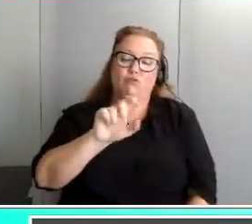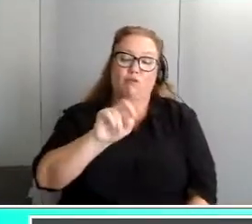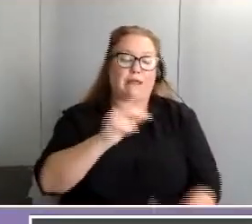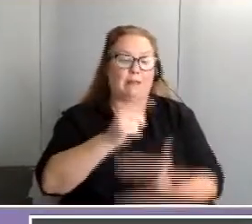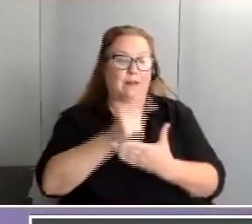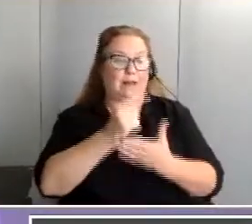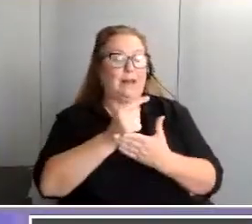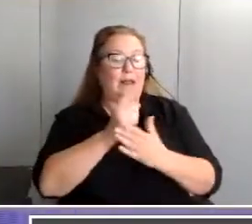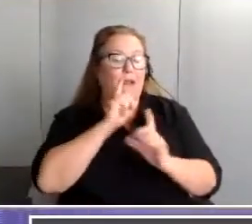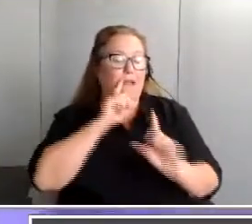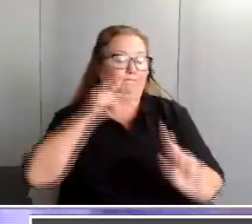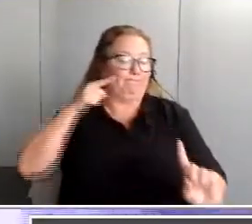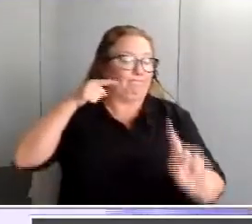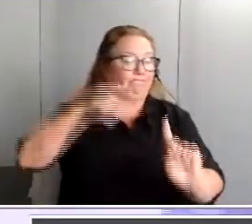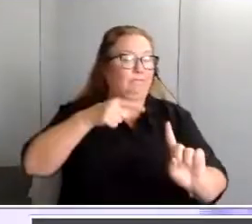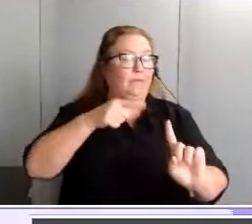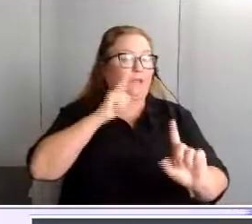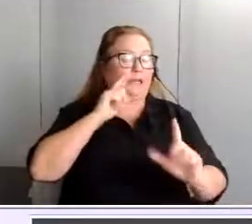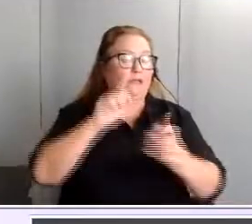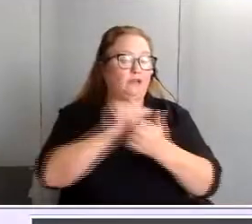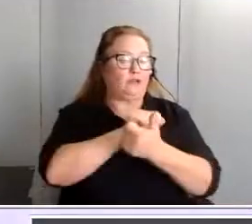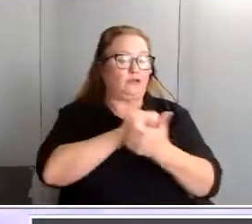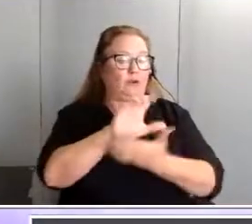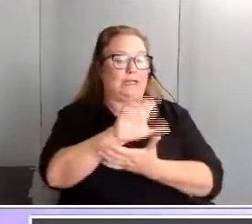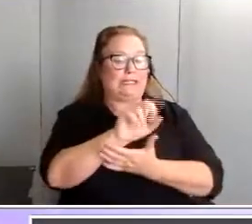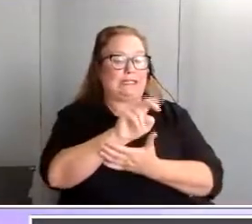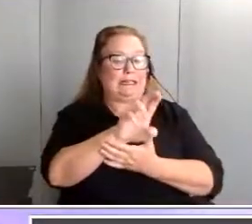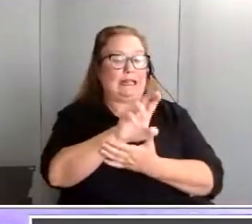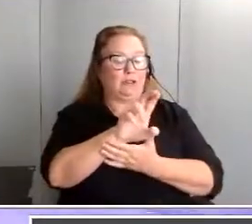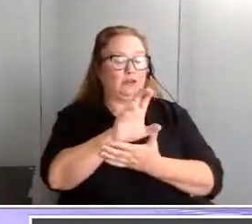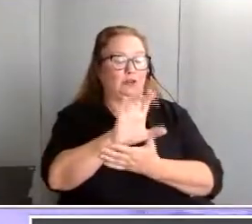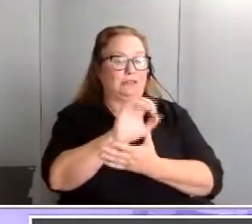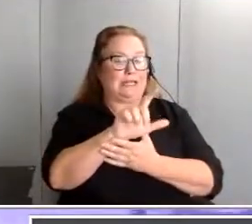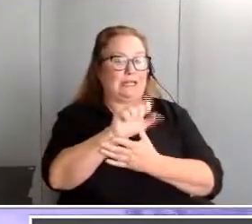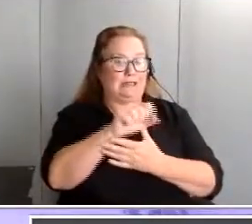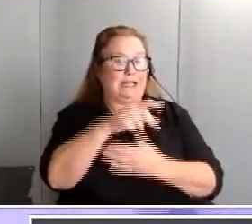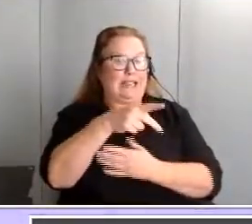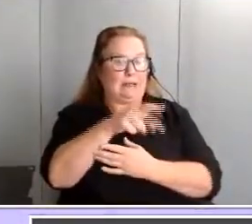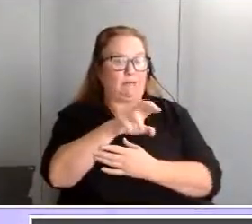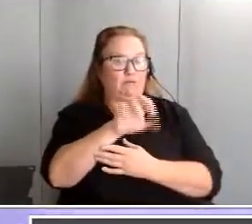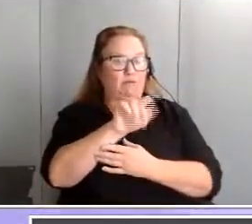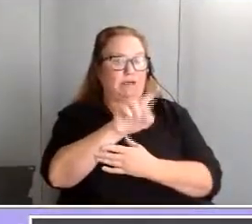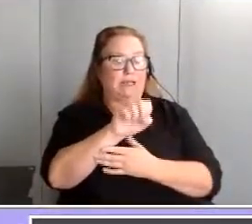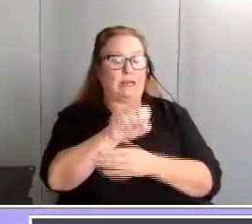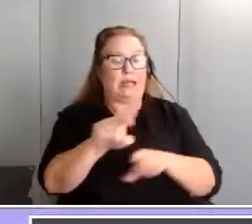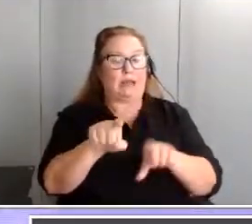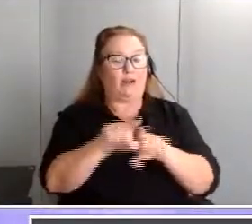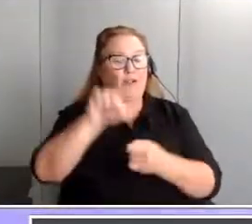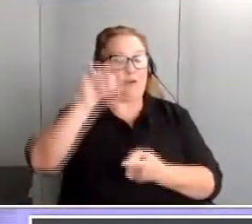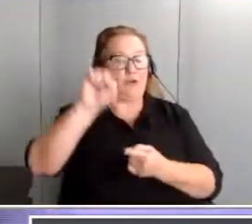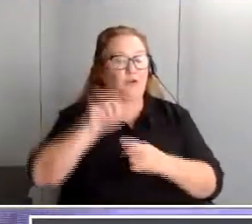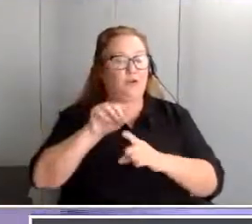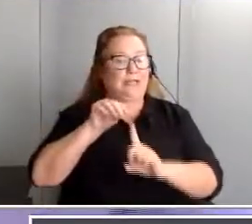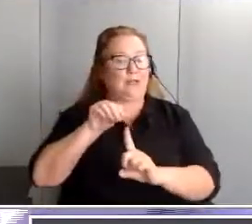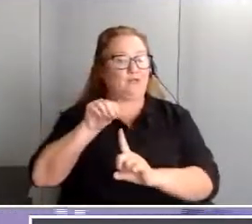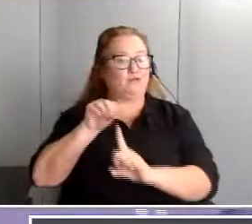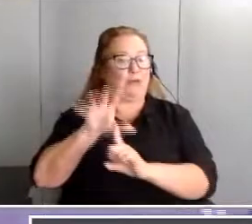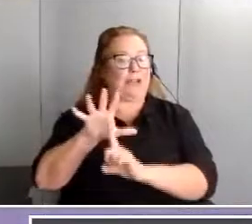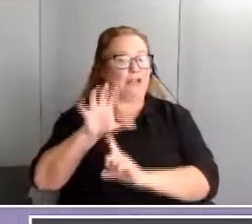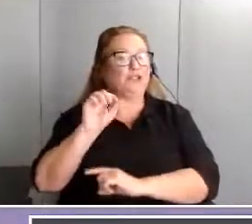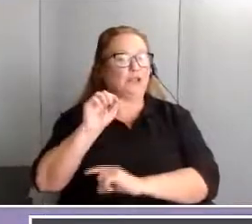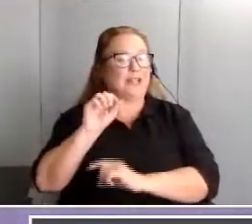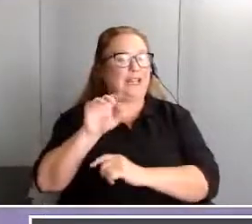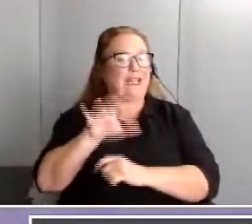targeted treatment that destroys cancer cells in the prostate while reducing the radiation exposure to the bladder and other